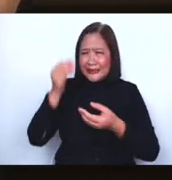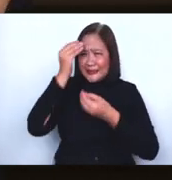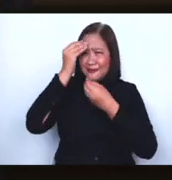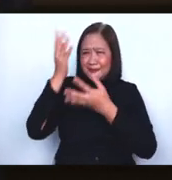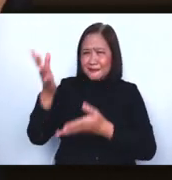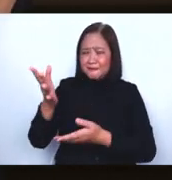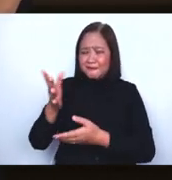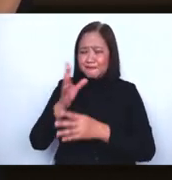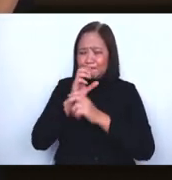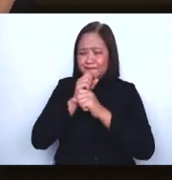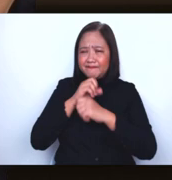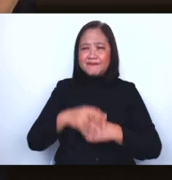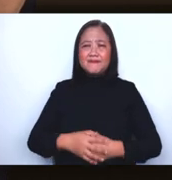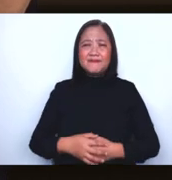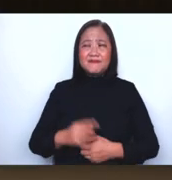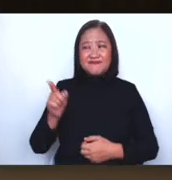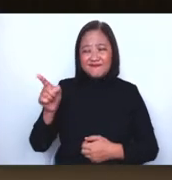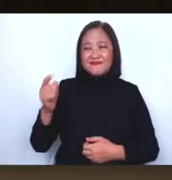tell her.